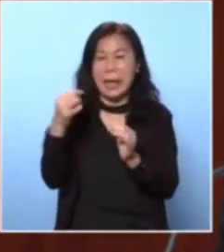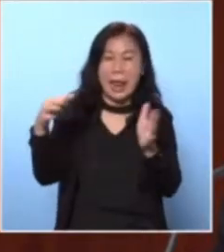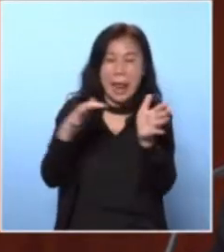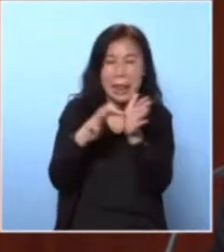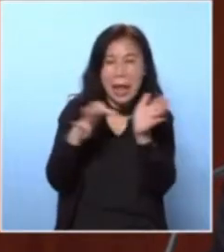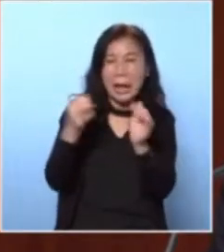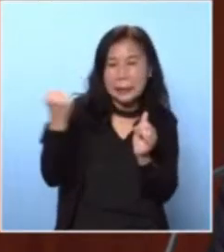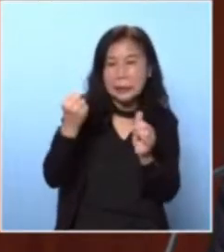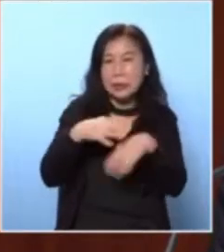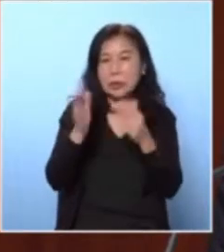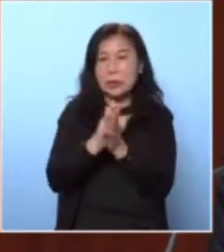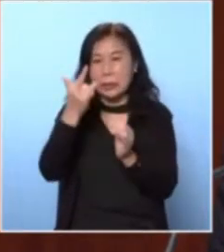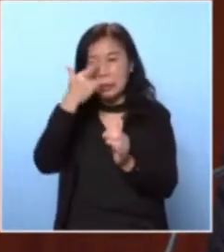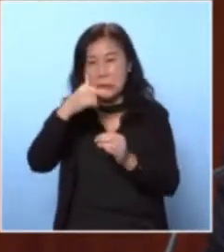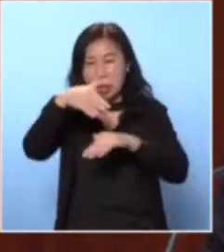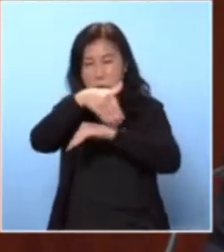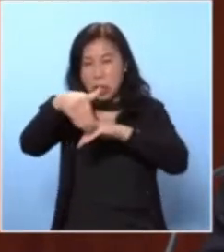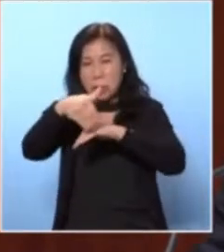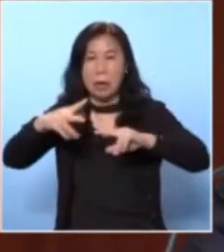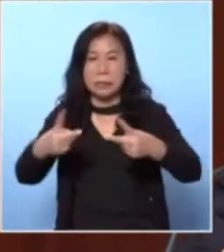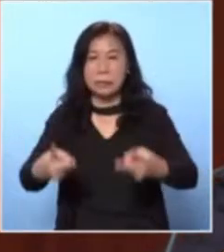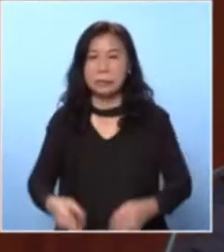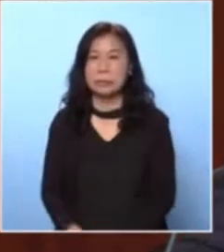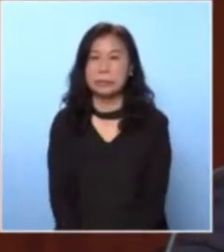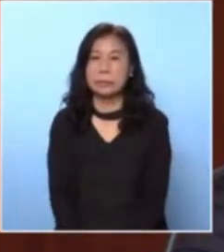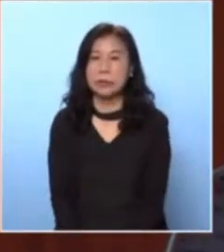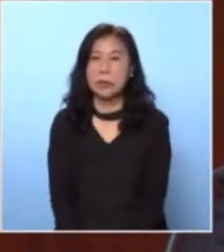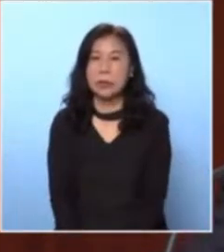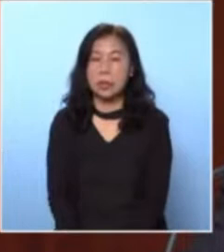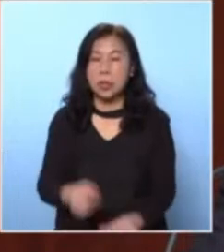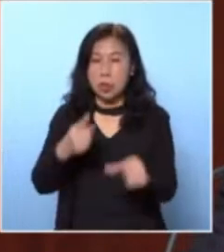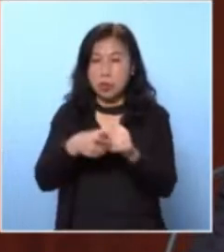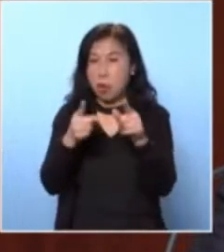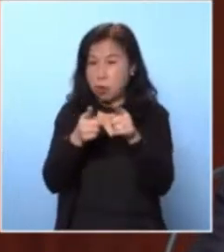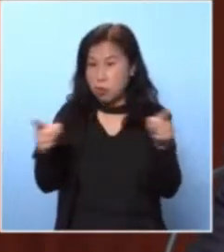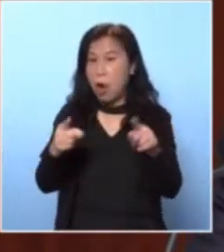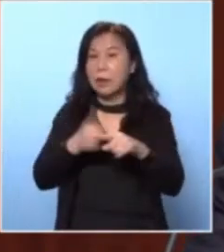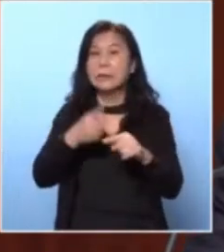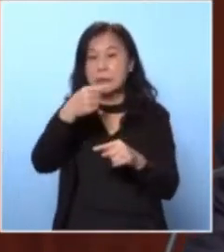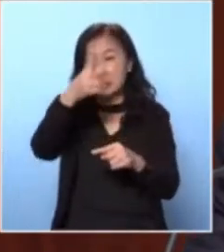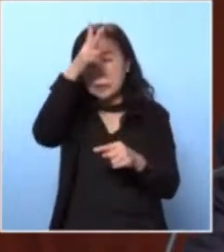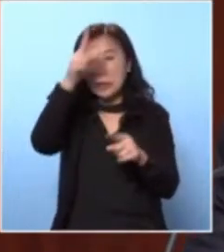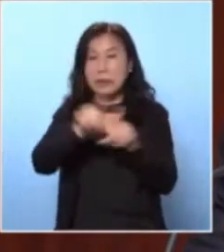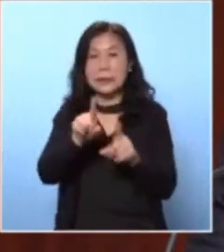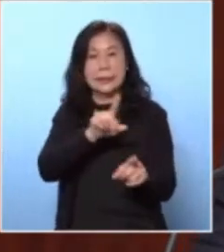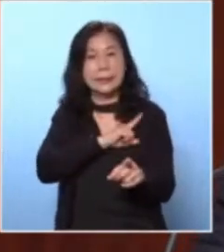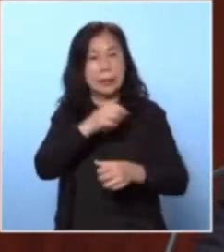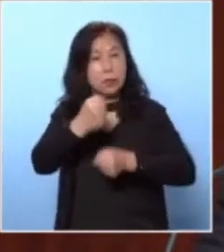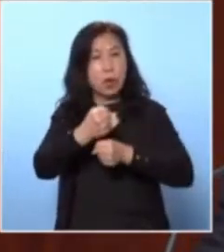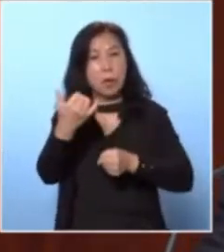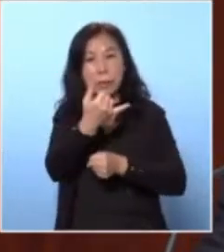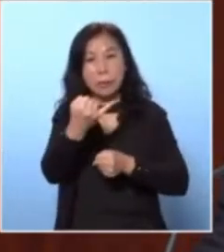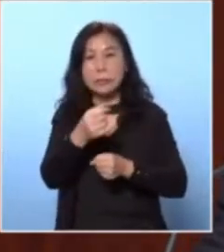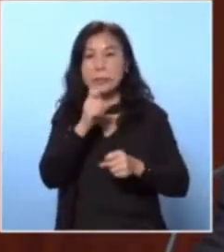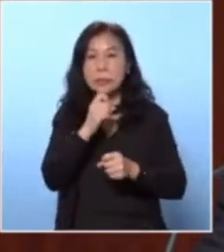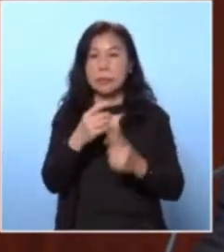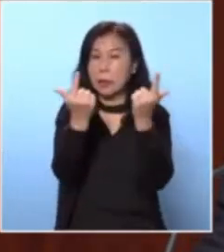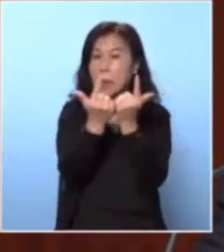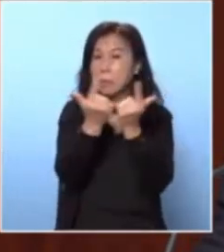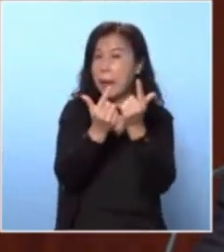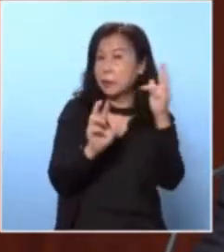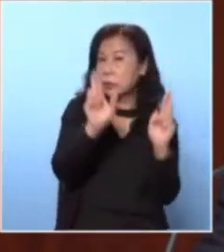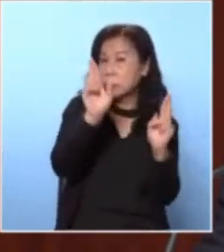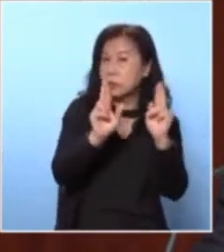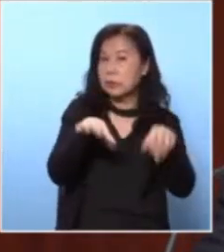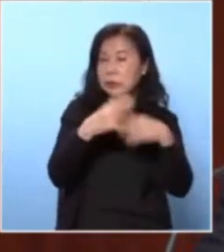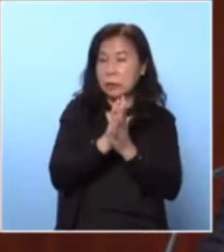pharmaceutical R&D, Chinese medicine, and new energy transports. In the medium to long term, the government will reinforce our